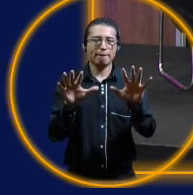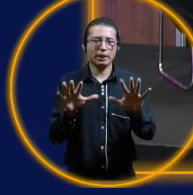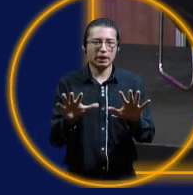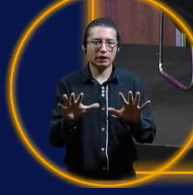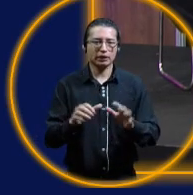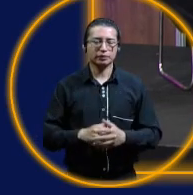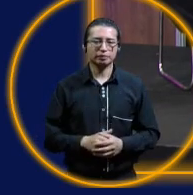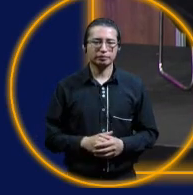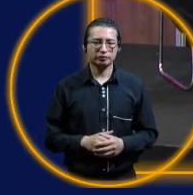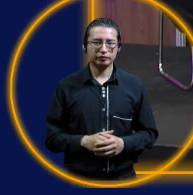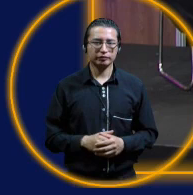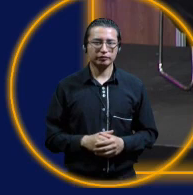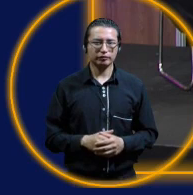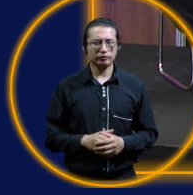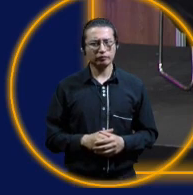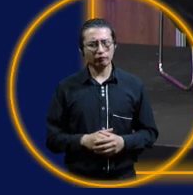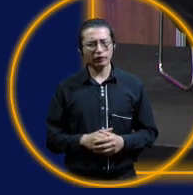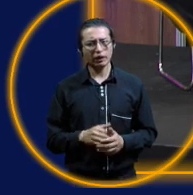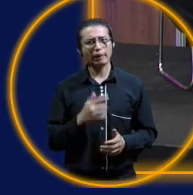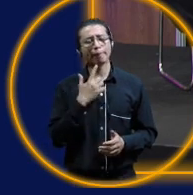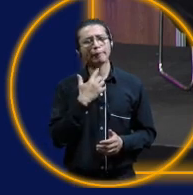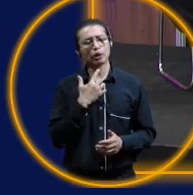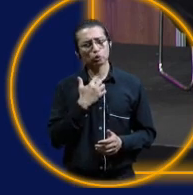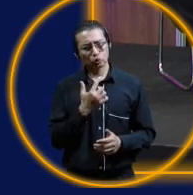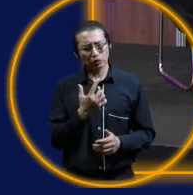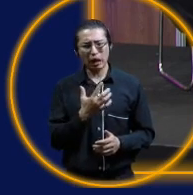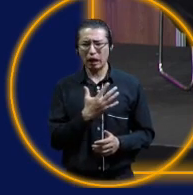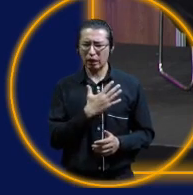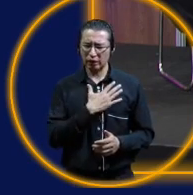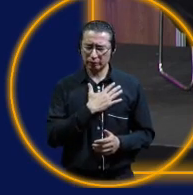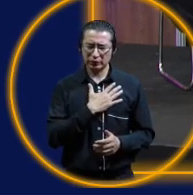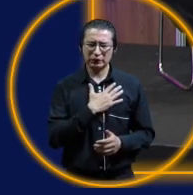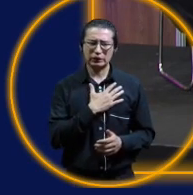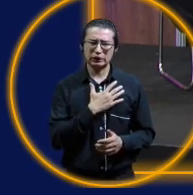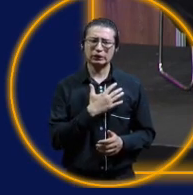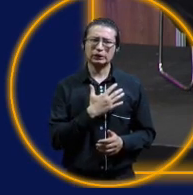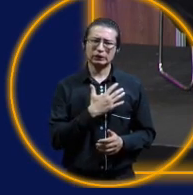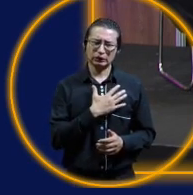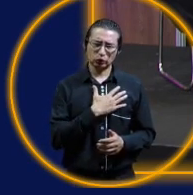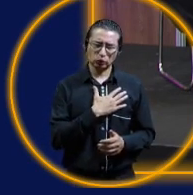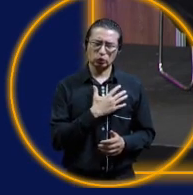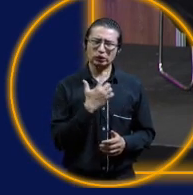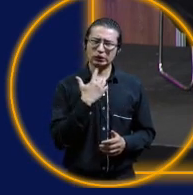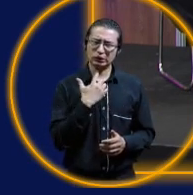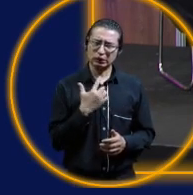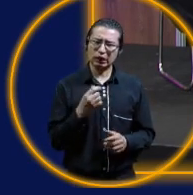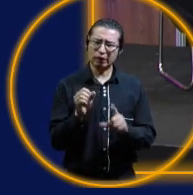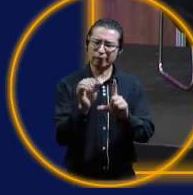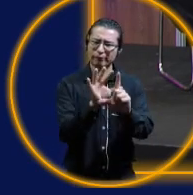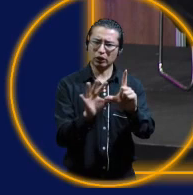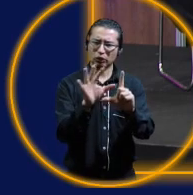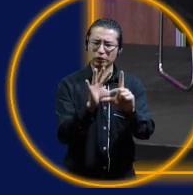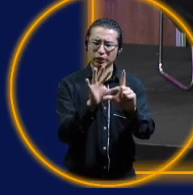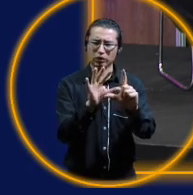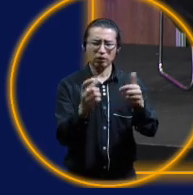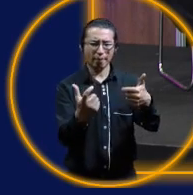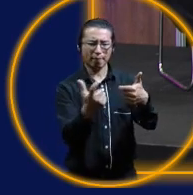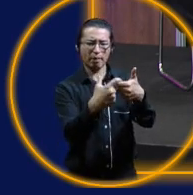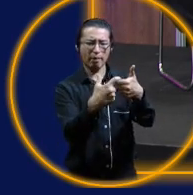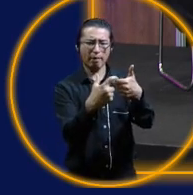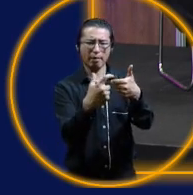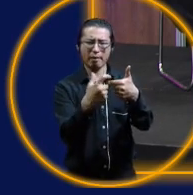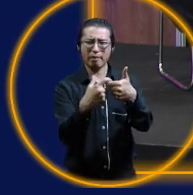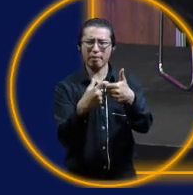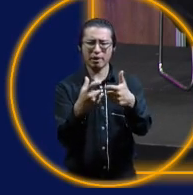I loved the videos. So the numbers never brought me satisfaction. I got my 100,000